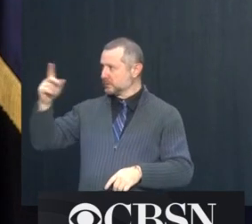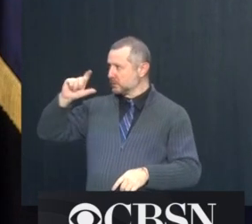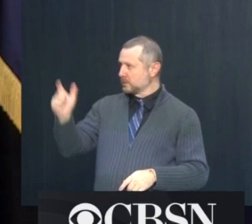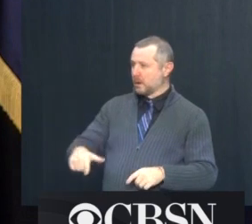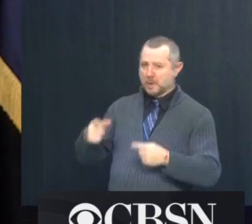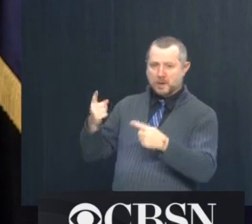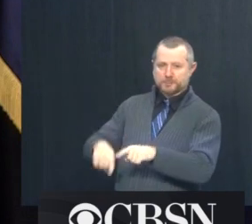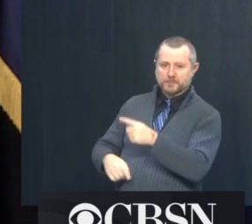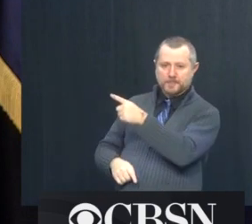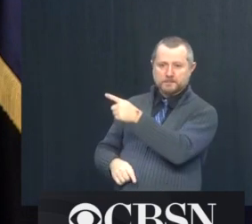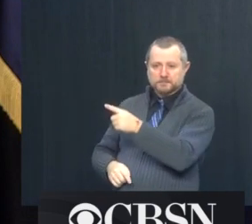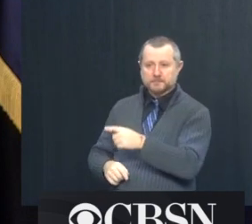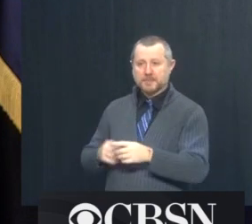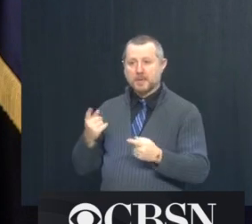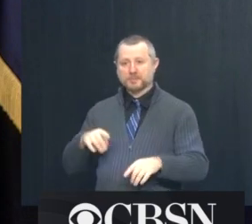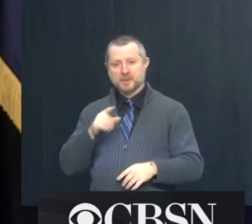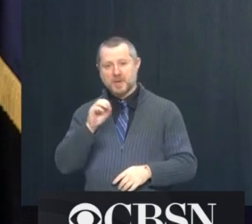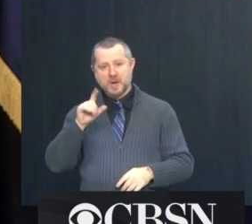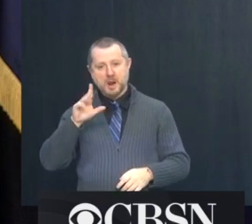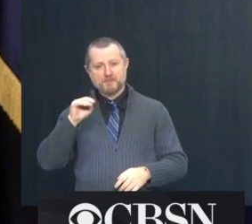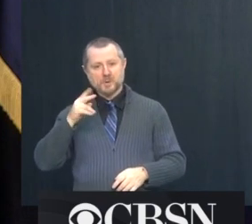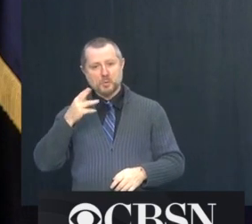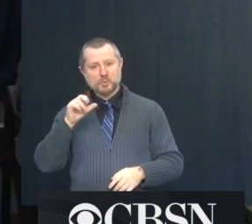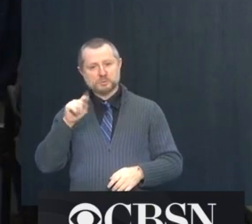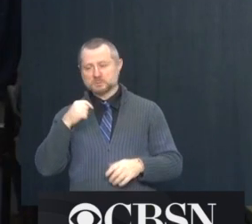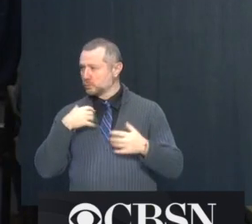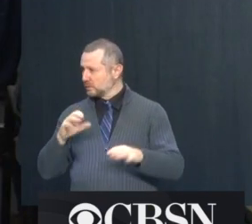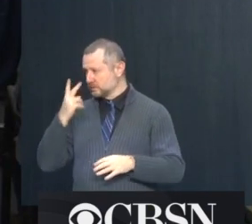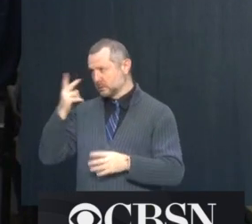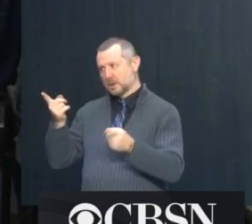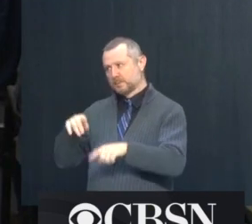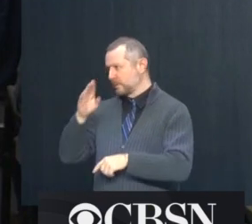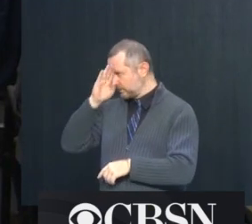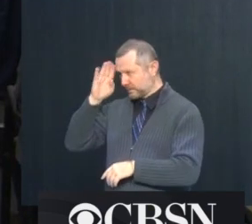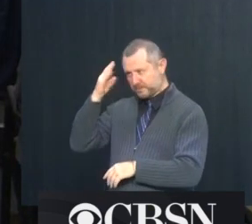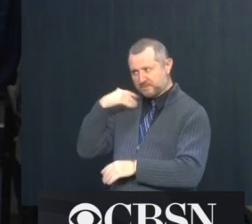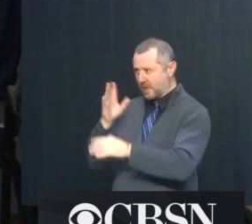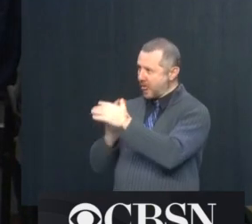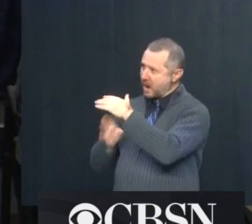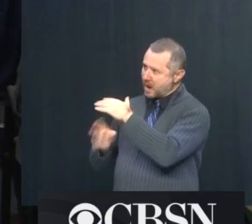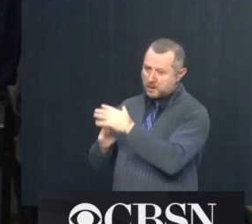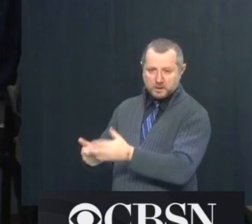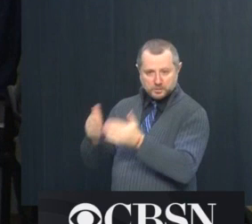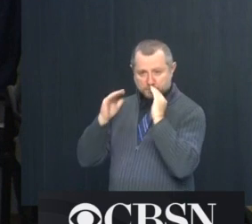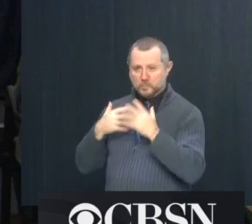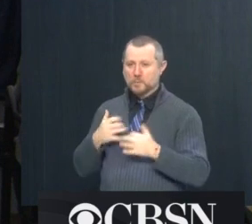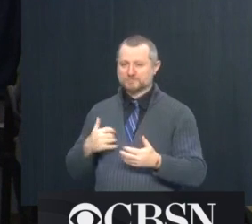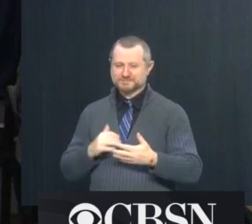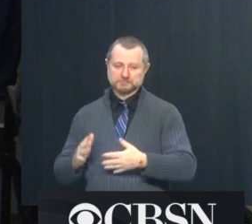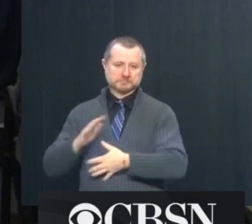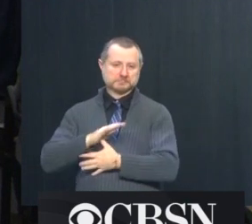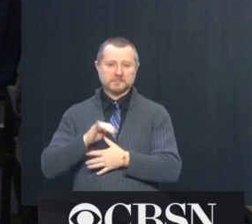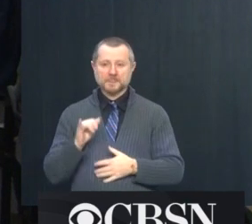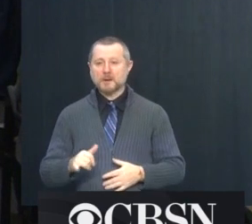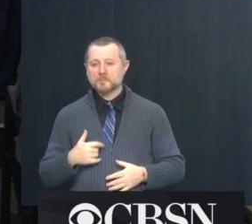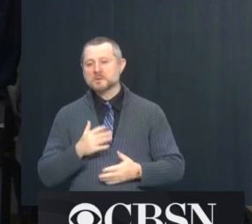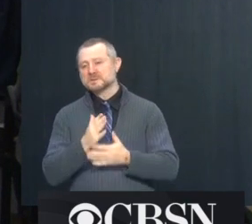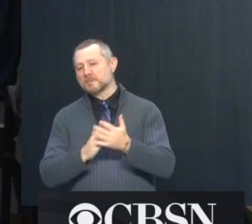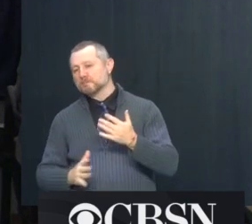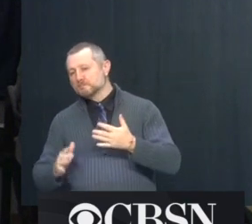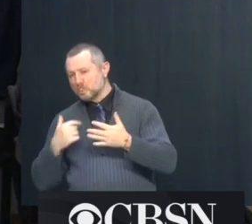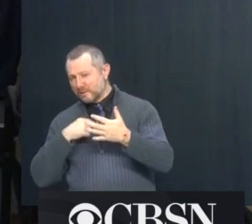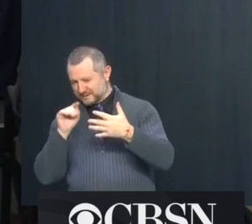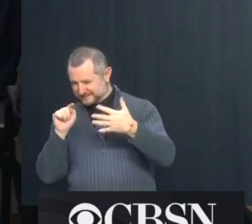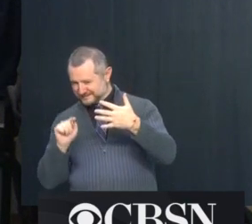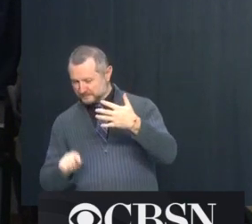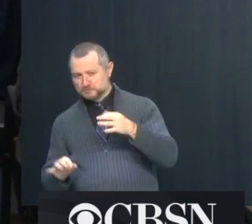Elmhurst, hospital capacity. So that is going to be added in terms of our prioritization.